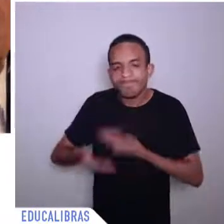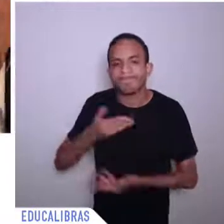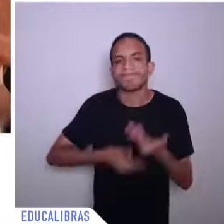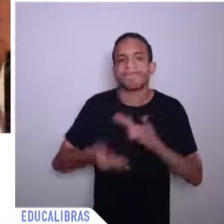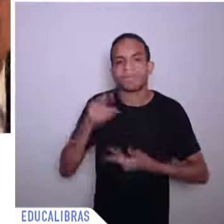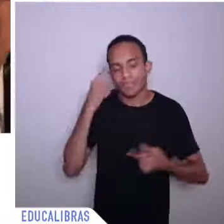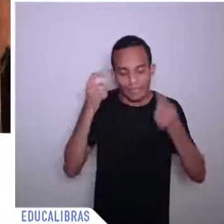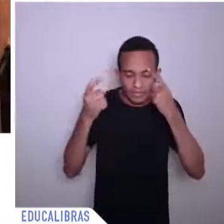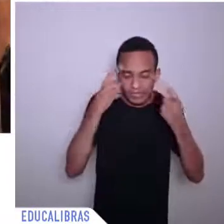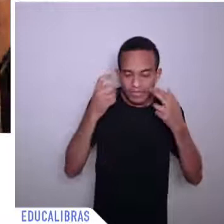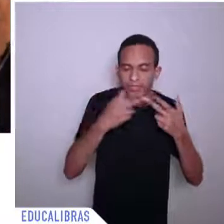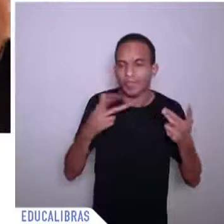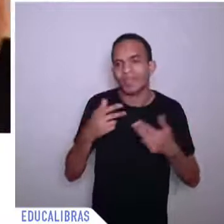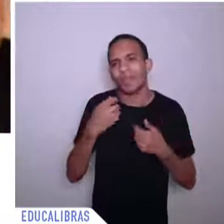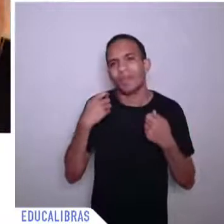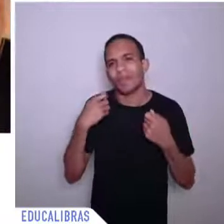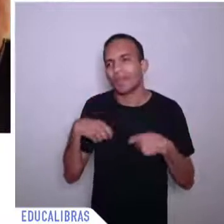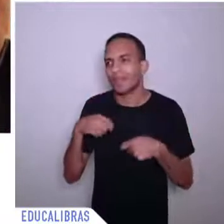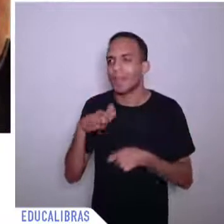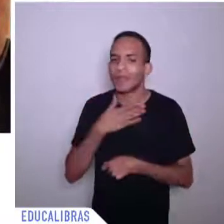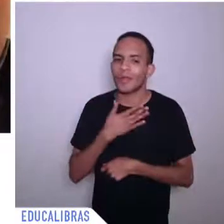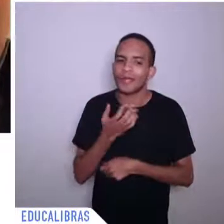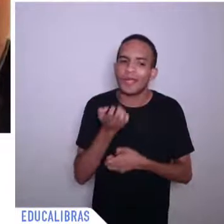much for this immense